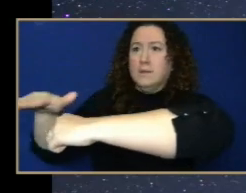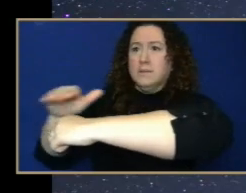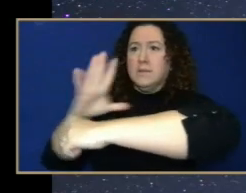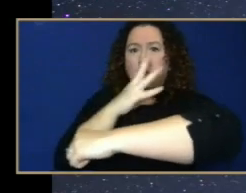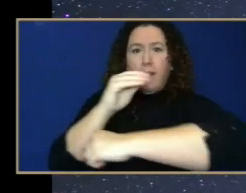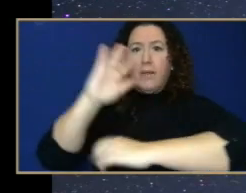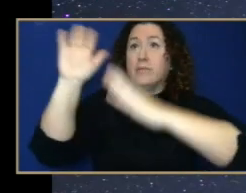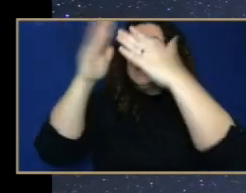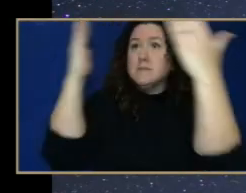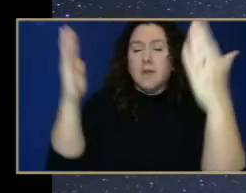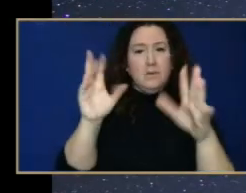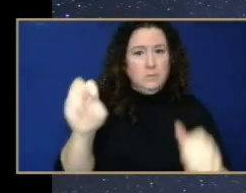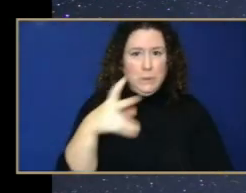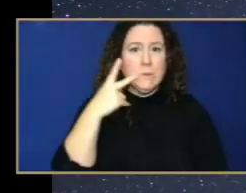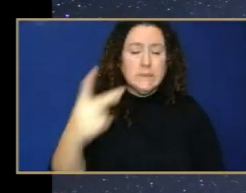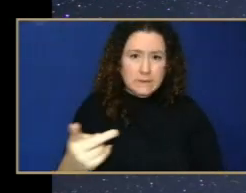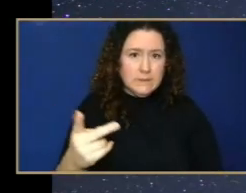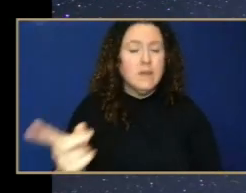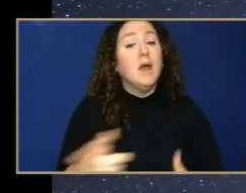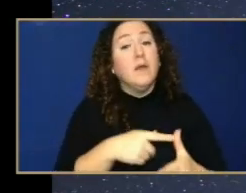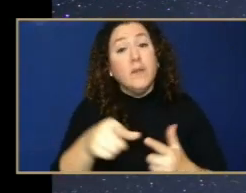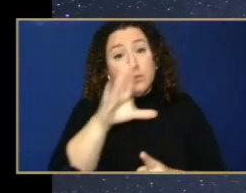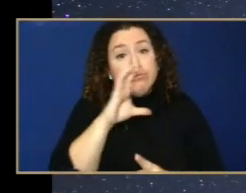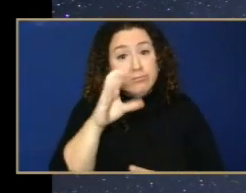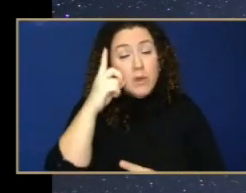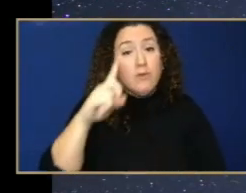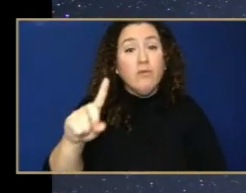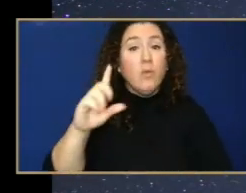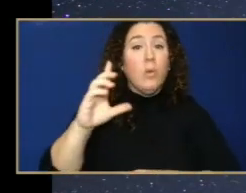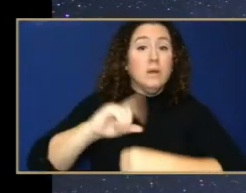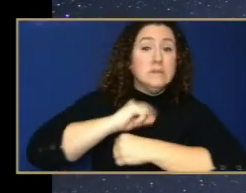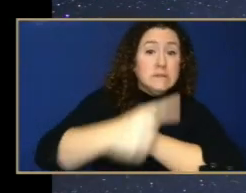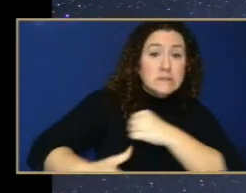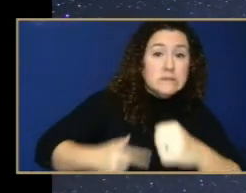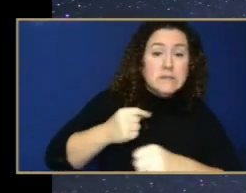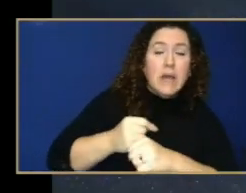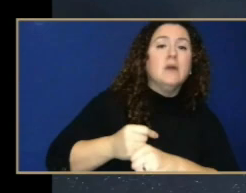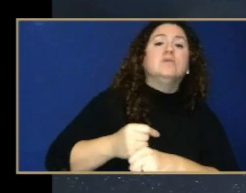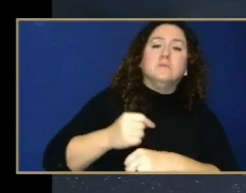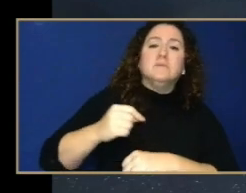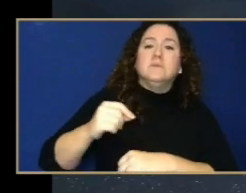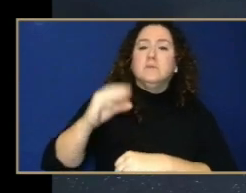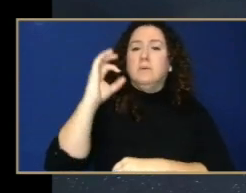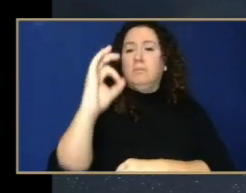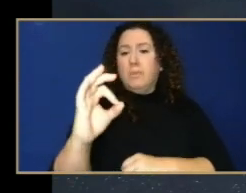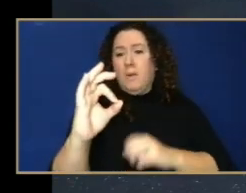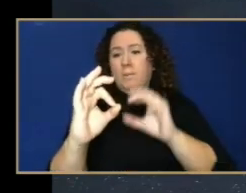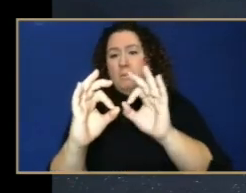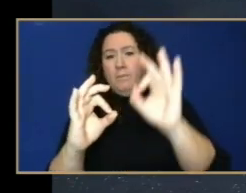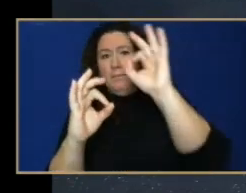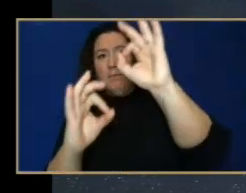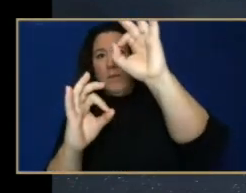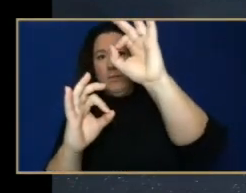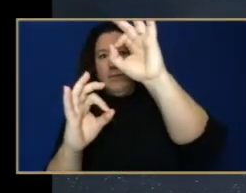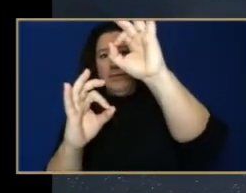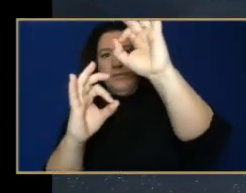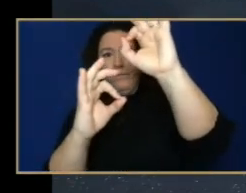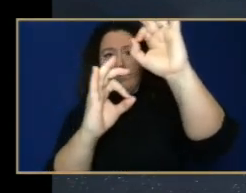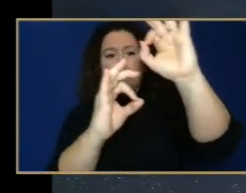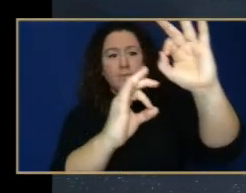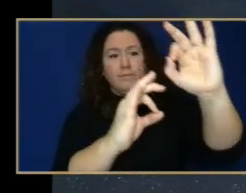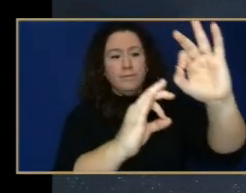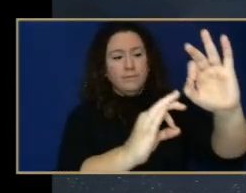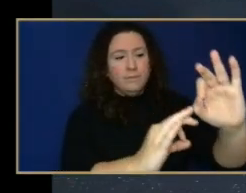little bit higher than Jupiter, and then you've got them both there, and then you could just follow them as they slowly set in the west.